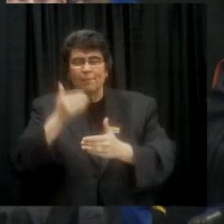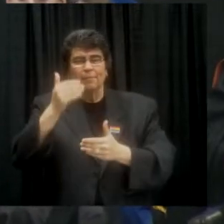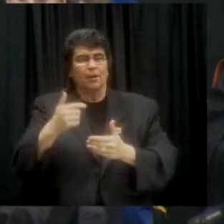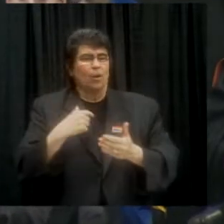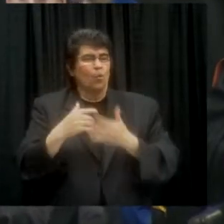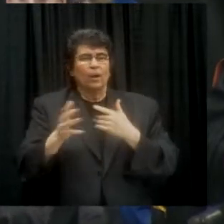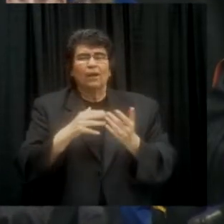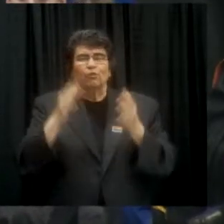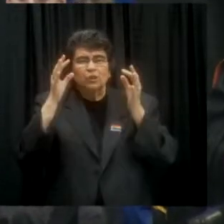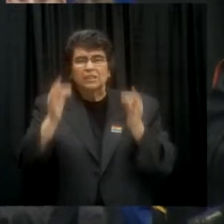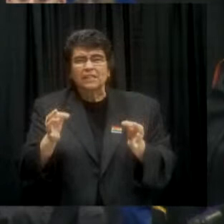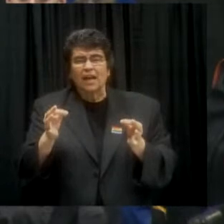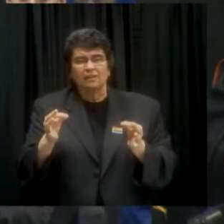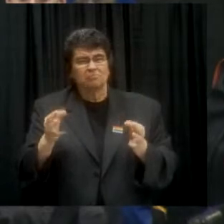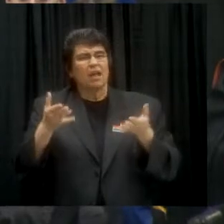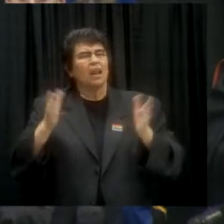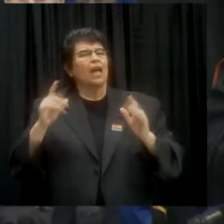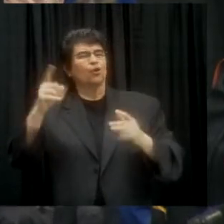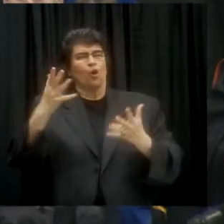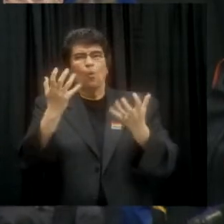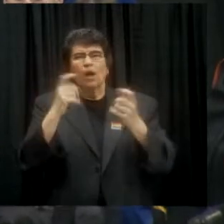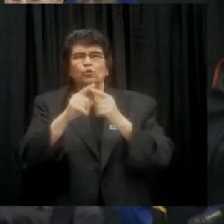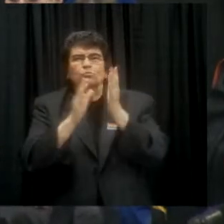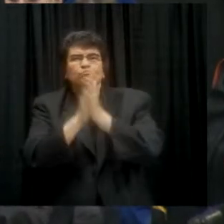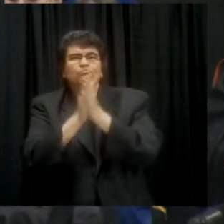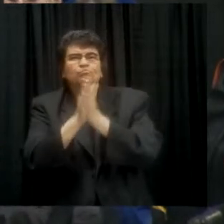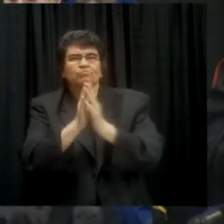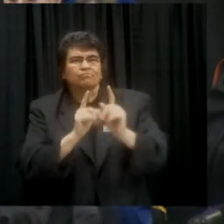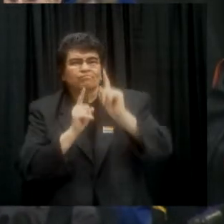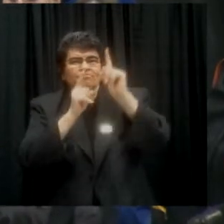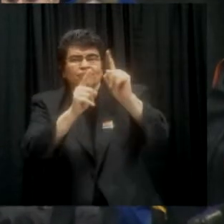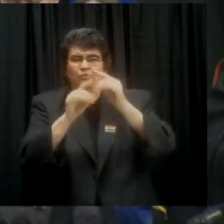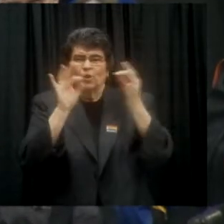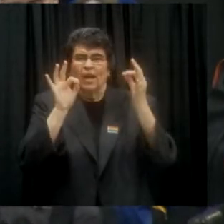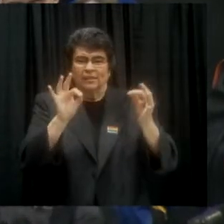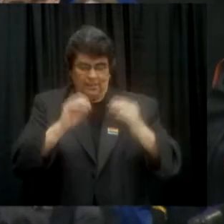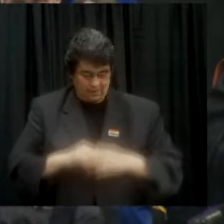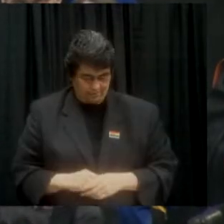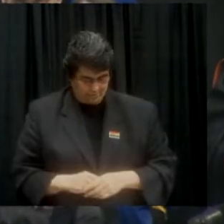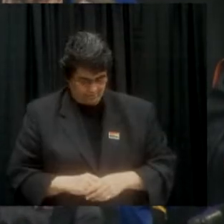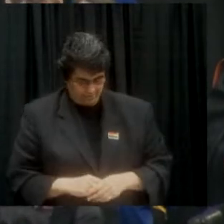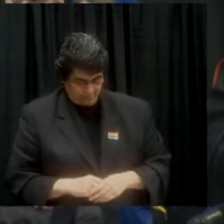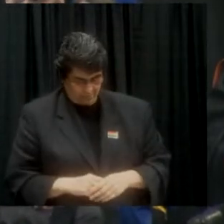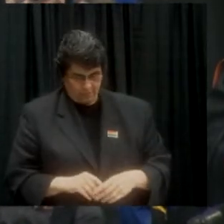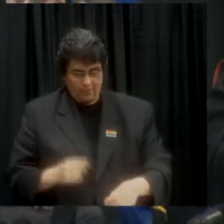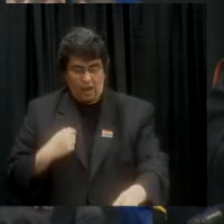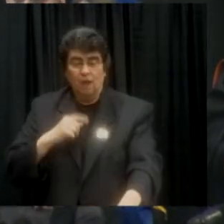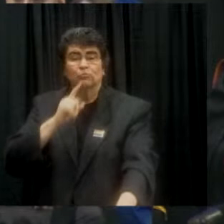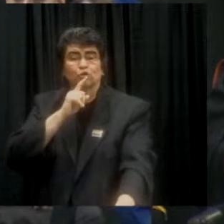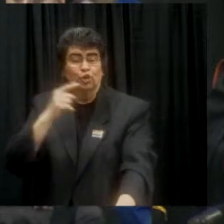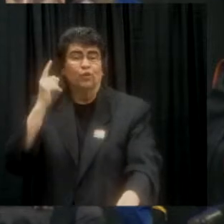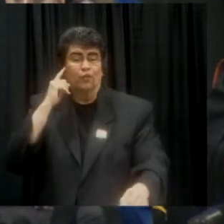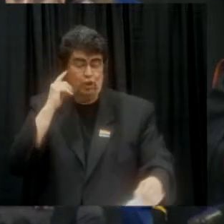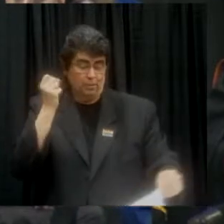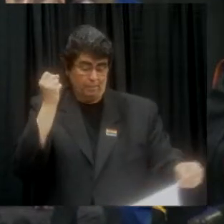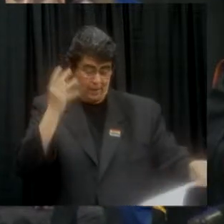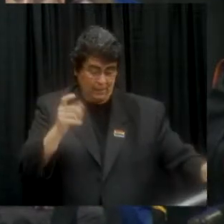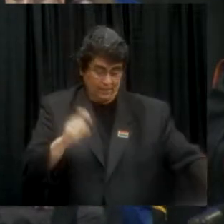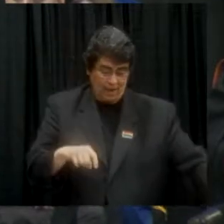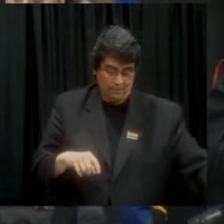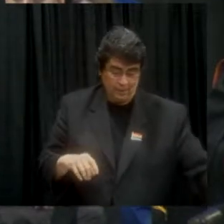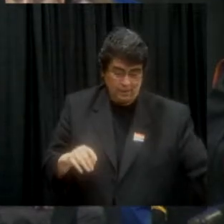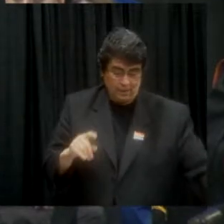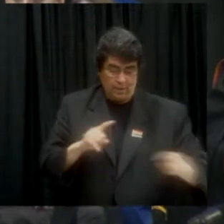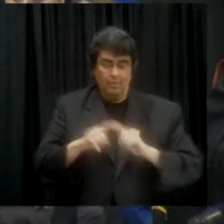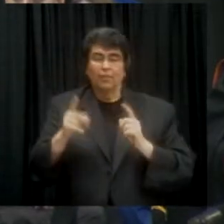to do, let your will to grow guide you to excellence. I'm sure you heard this many times, but a person